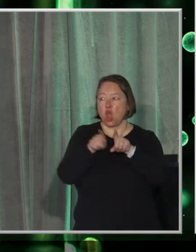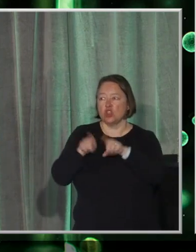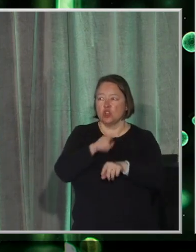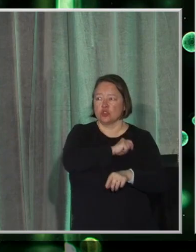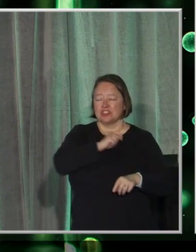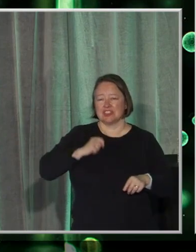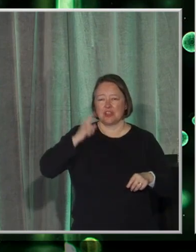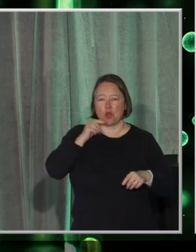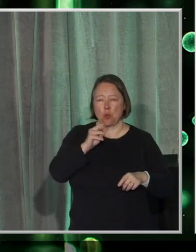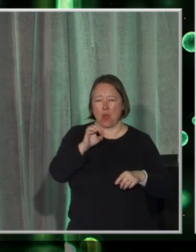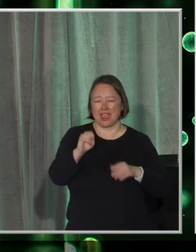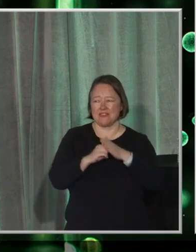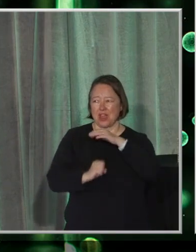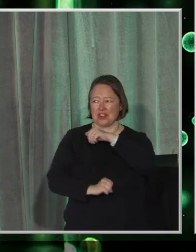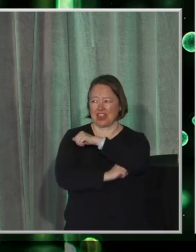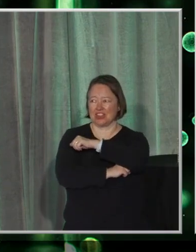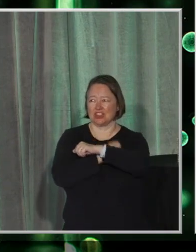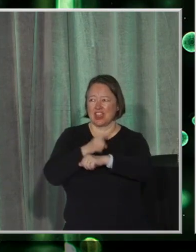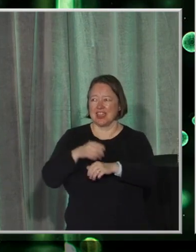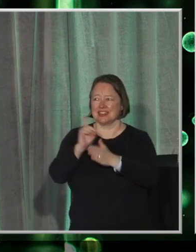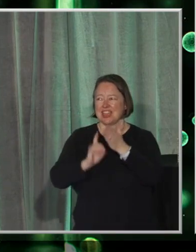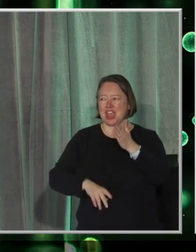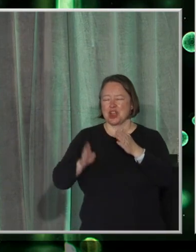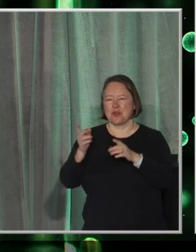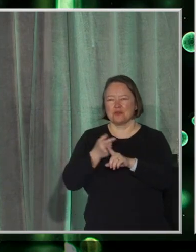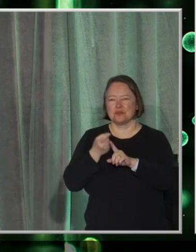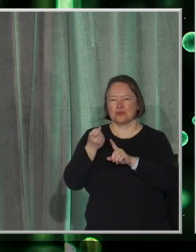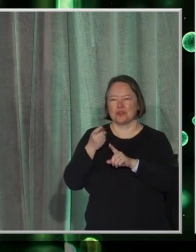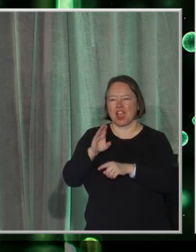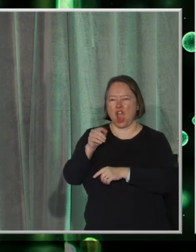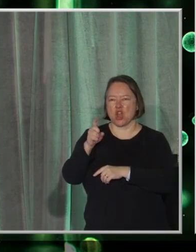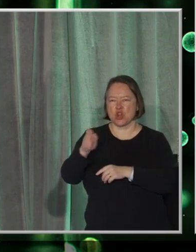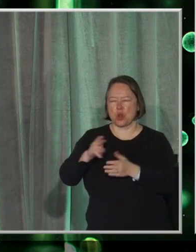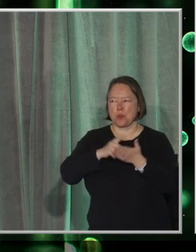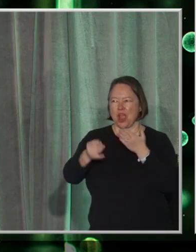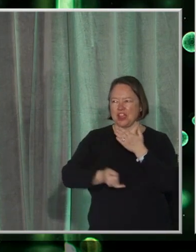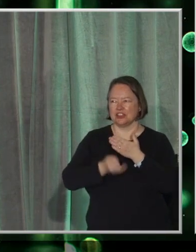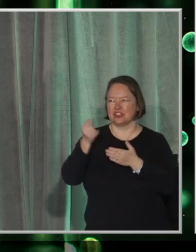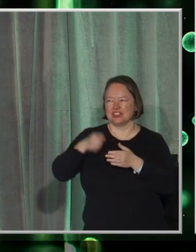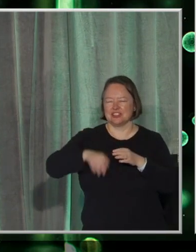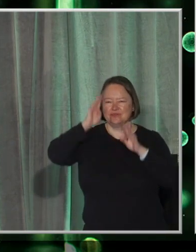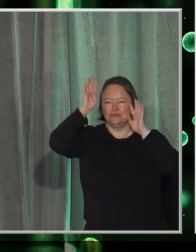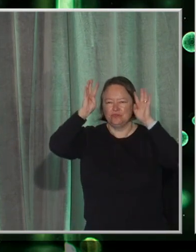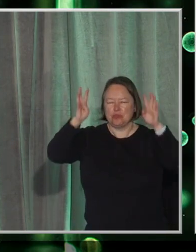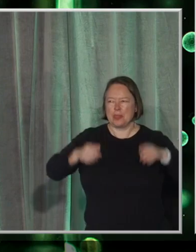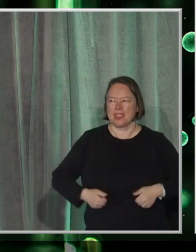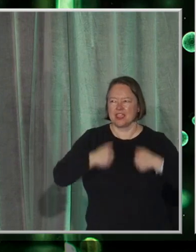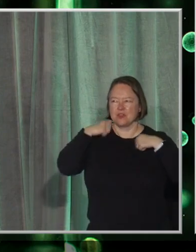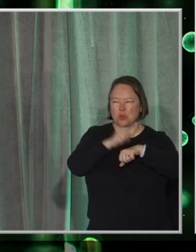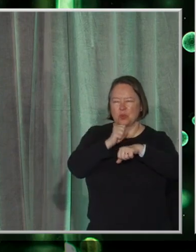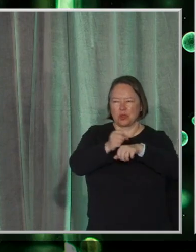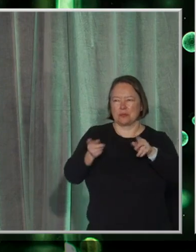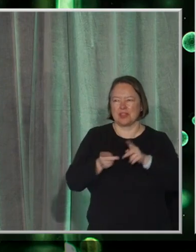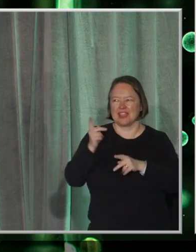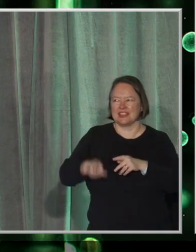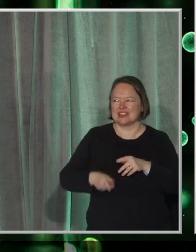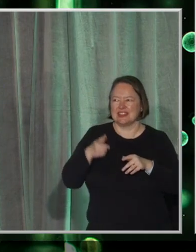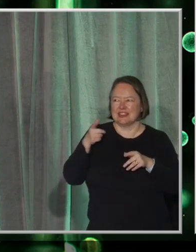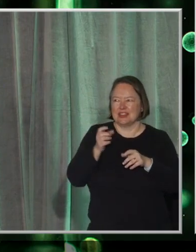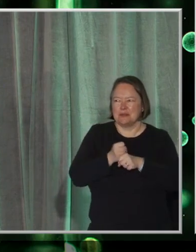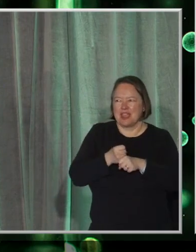of the Wege Foundation and the designer behind the Carter Project, an innovative live workspace meets